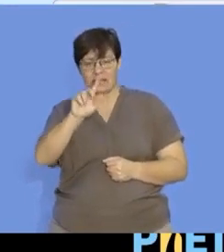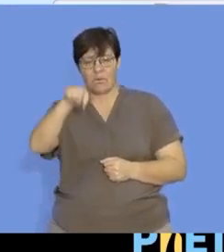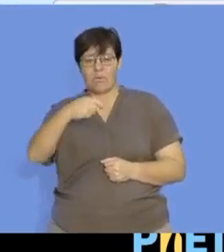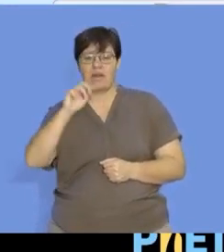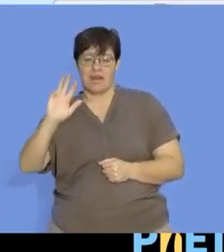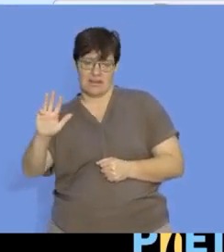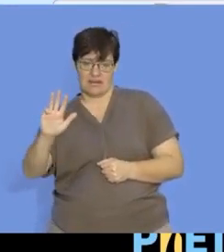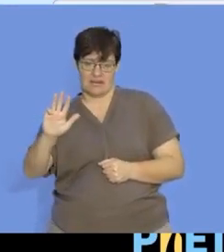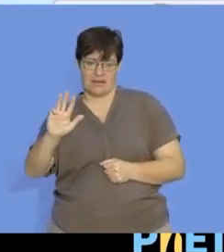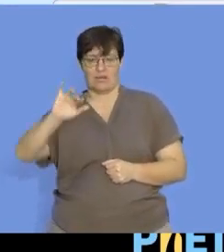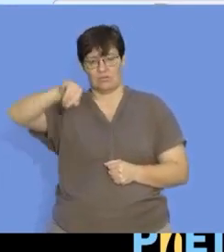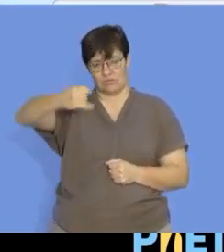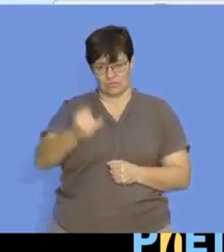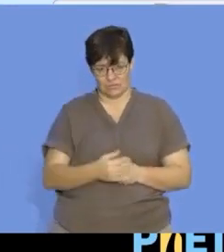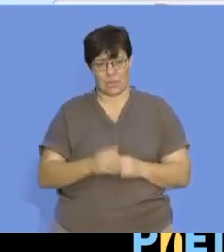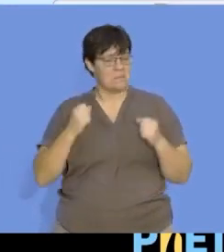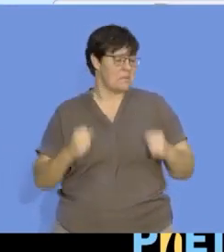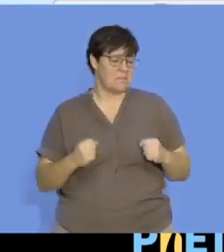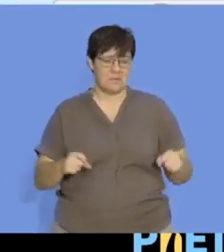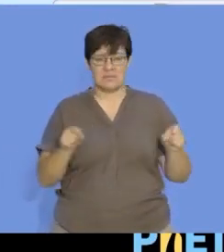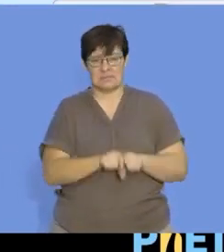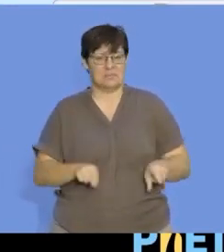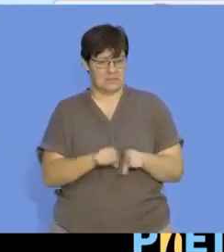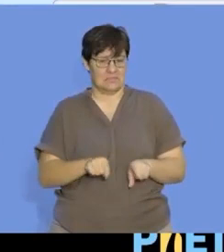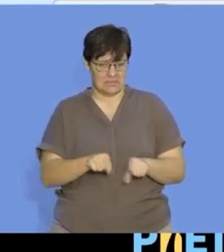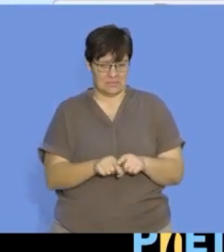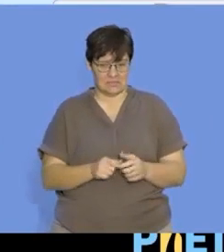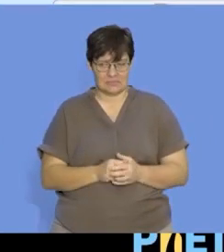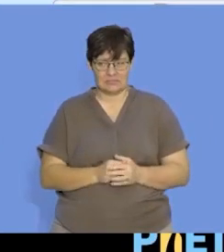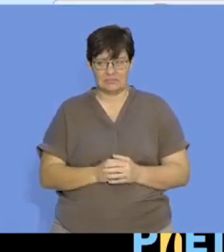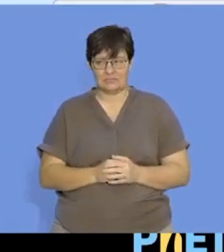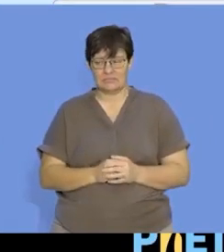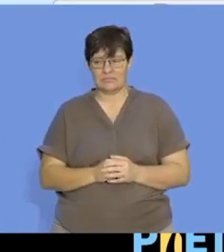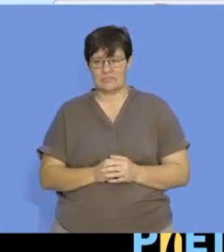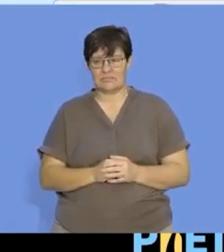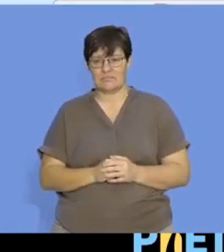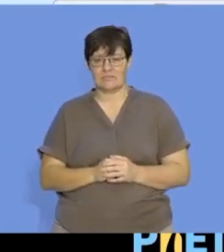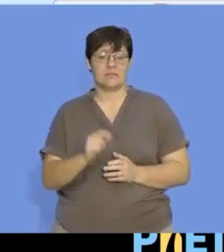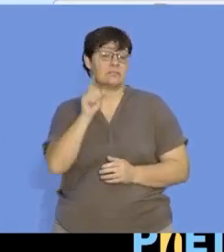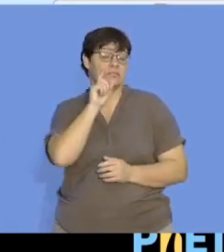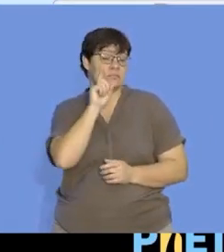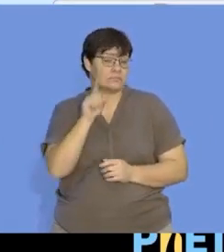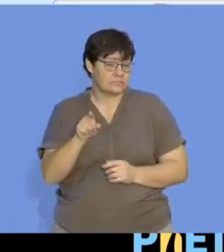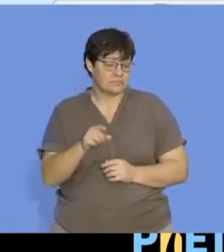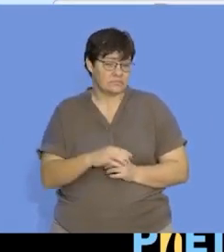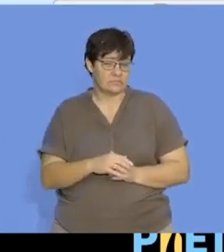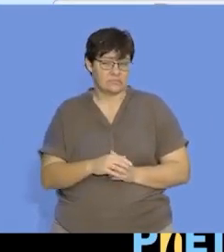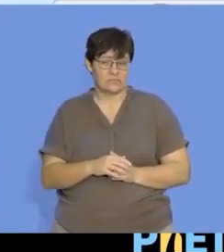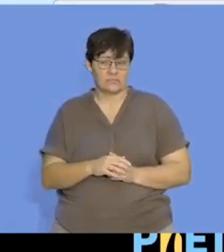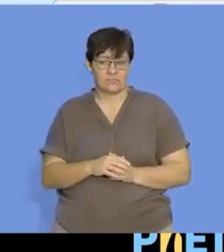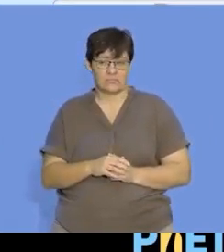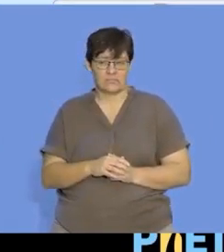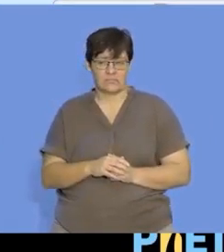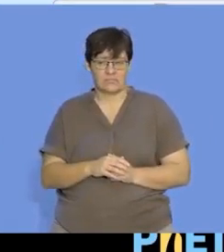3,228.9 joules. Okay, so let's see if this works with a